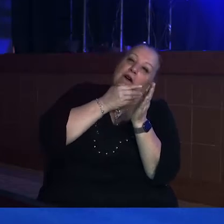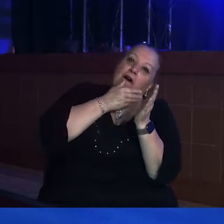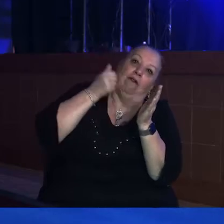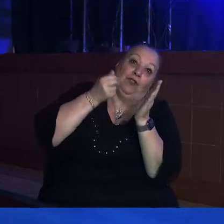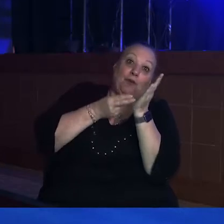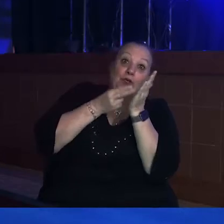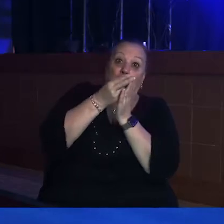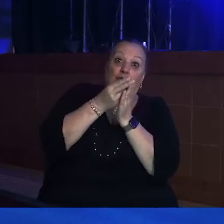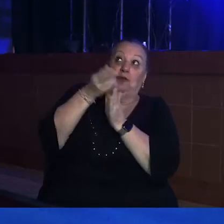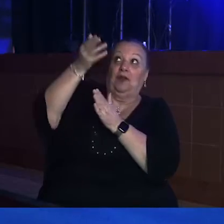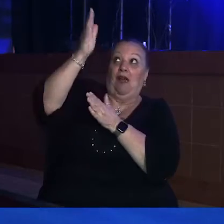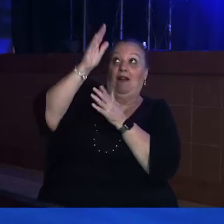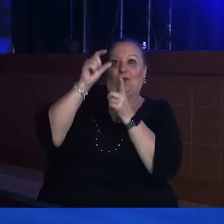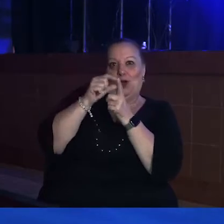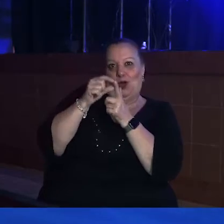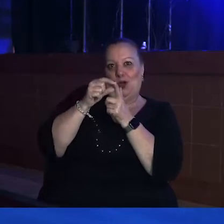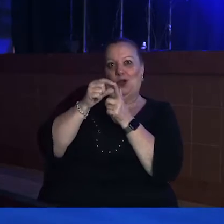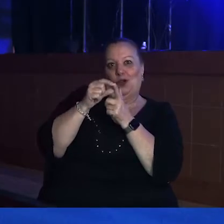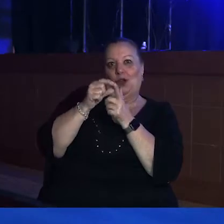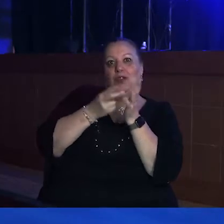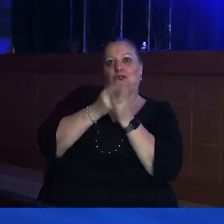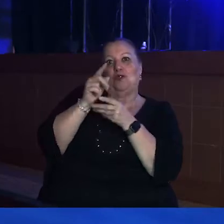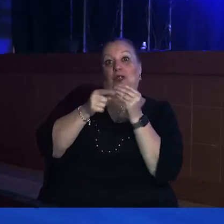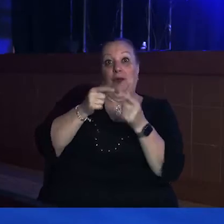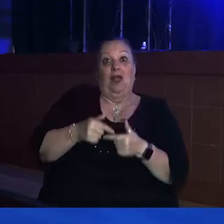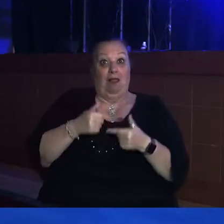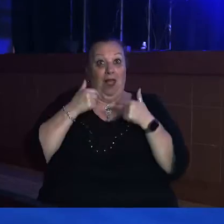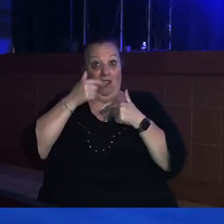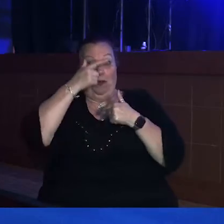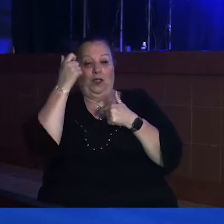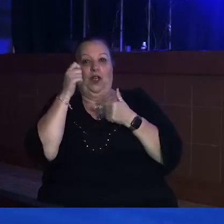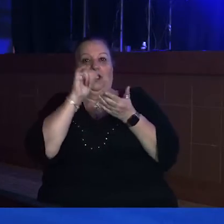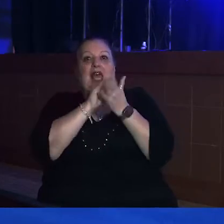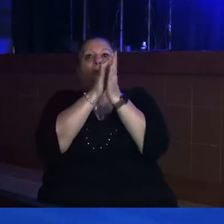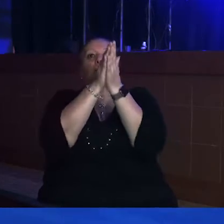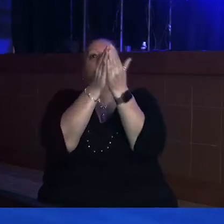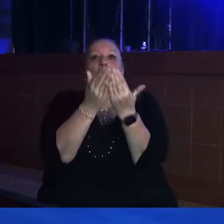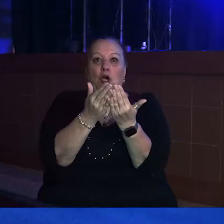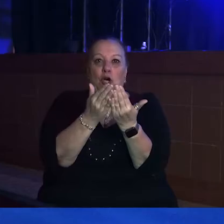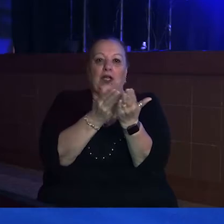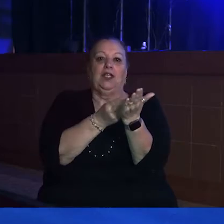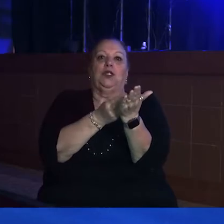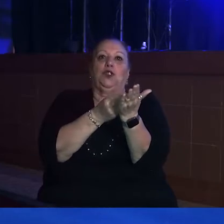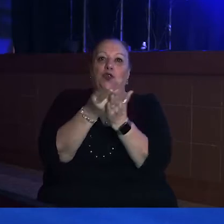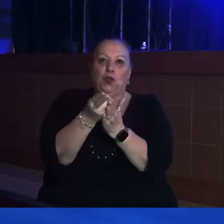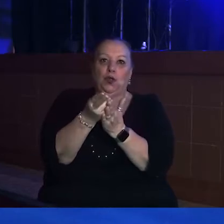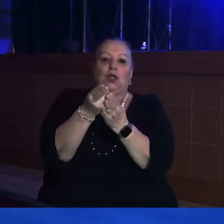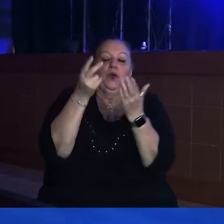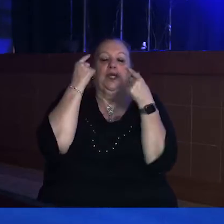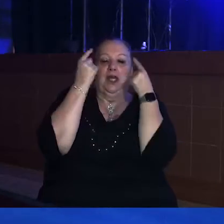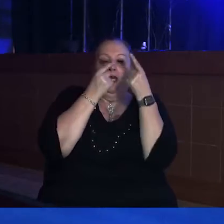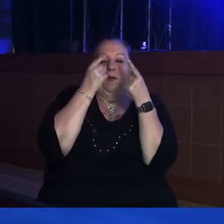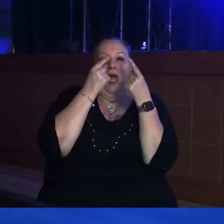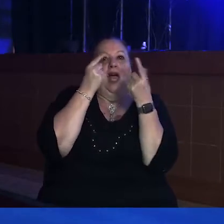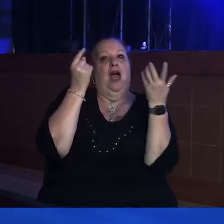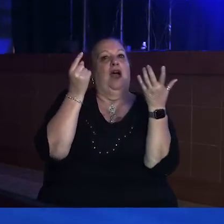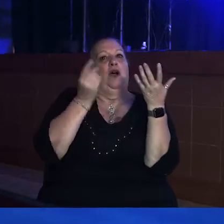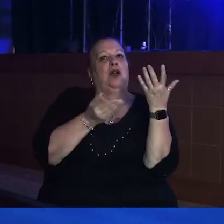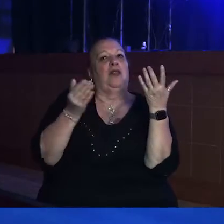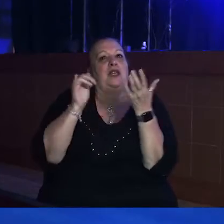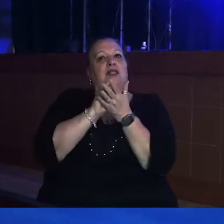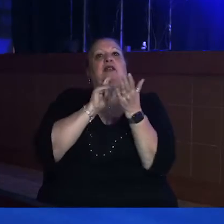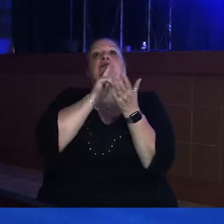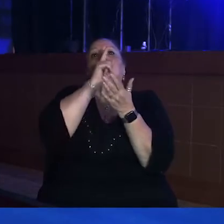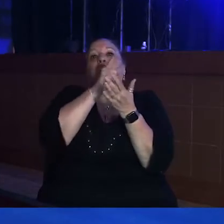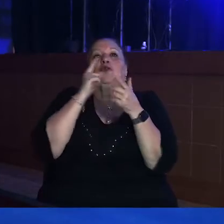God, the truth about life. Because friends, this book is the truth. And so when we think about things that are true, we're always